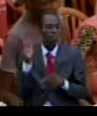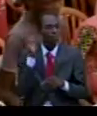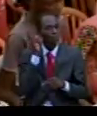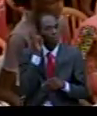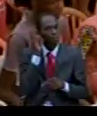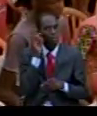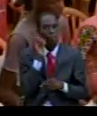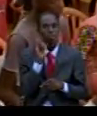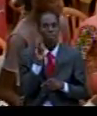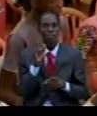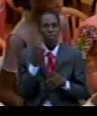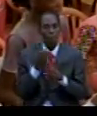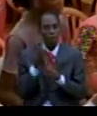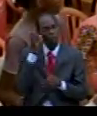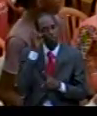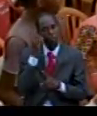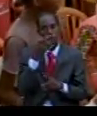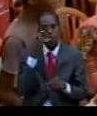according to his promise,